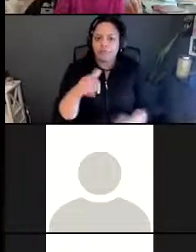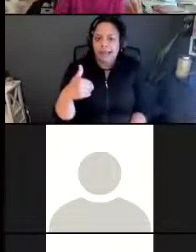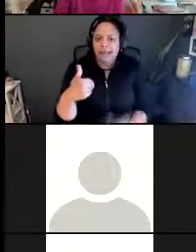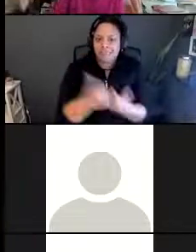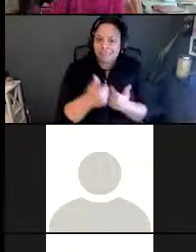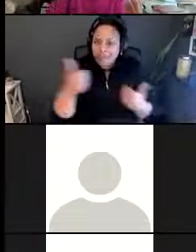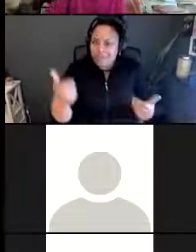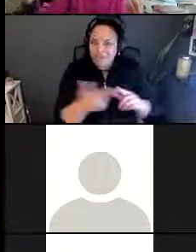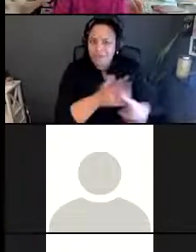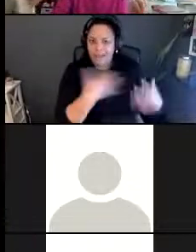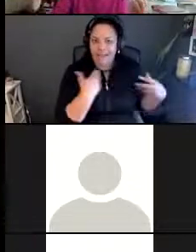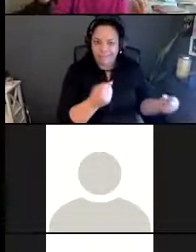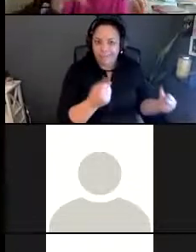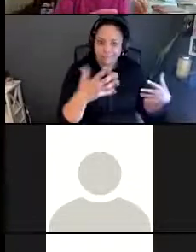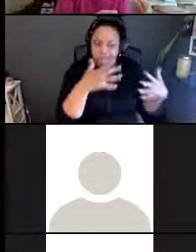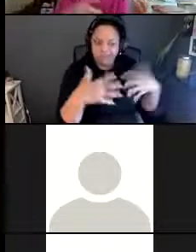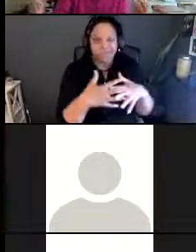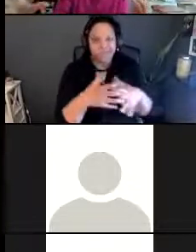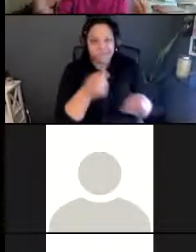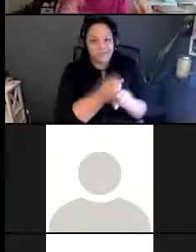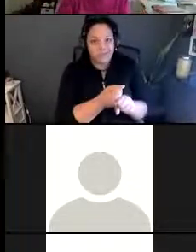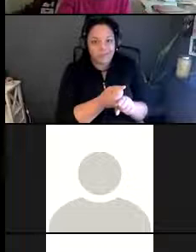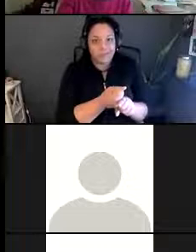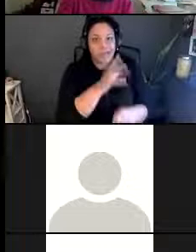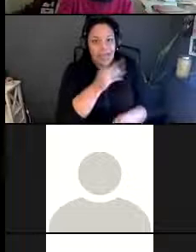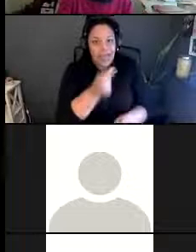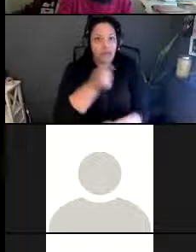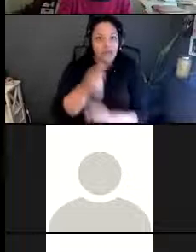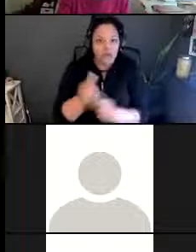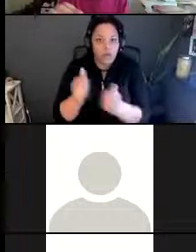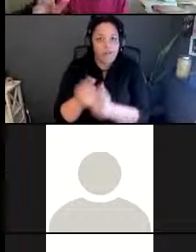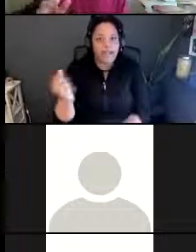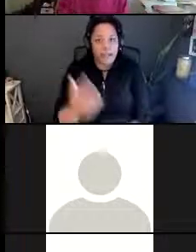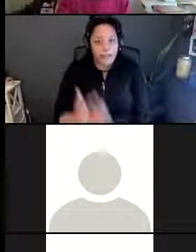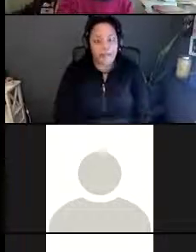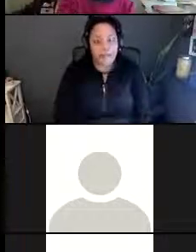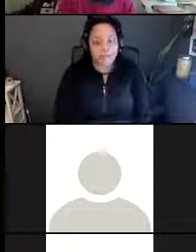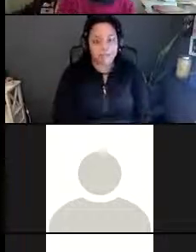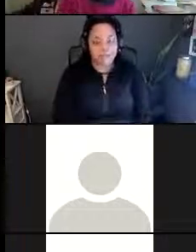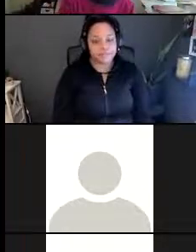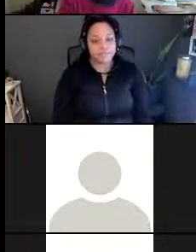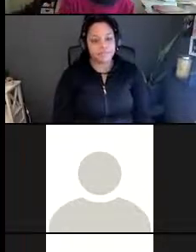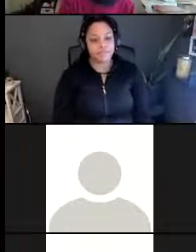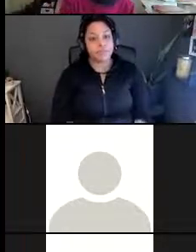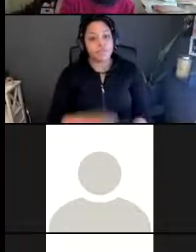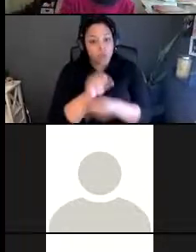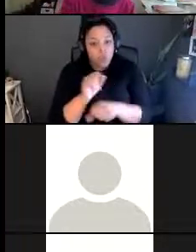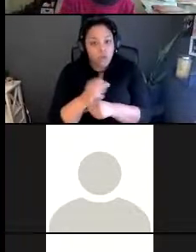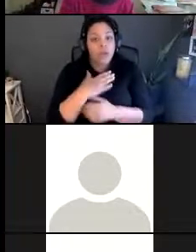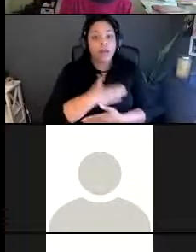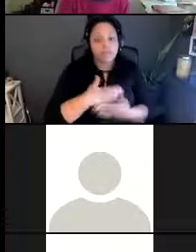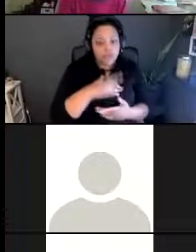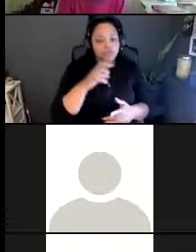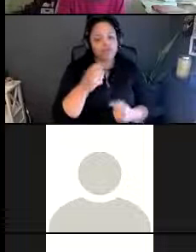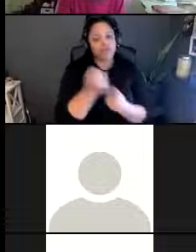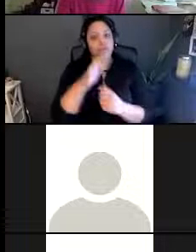separate from the impact of gambling and gambling related harms. Work and leisure should support